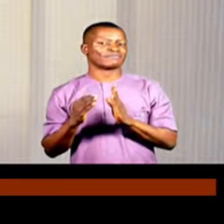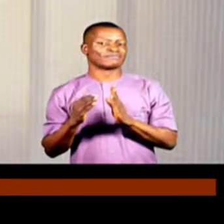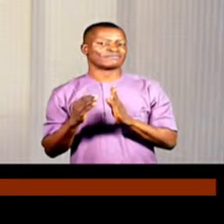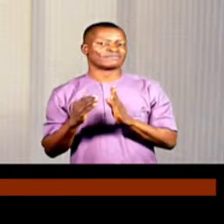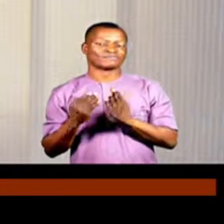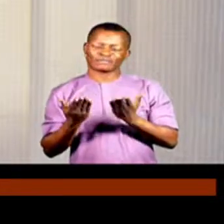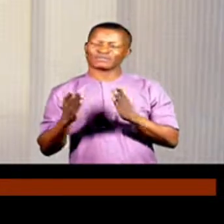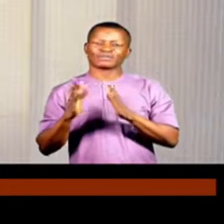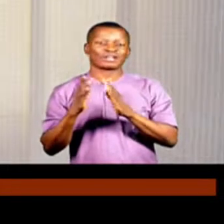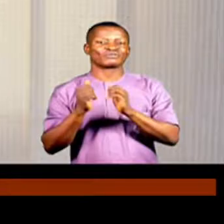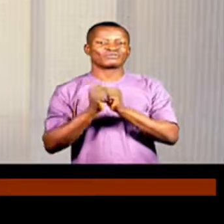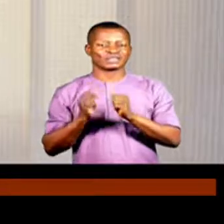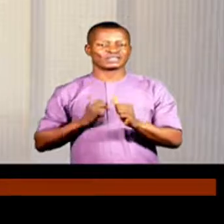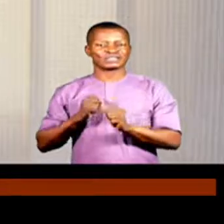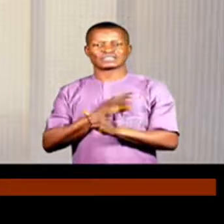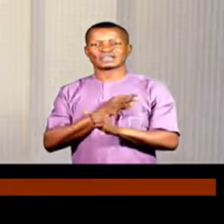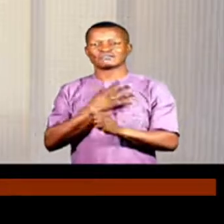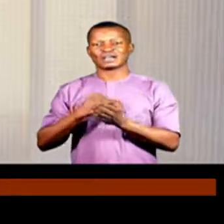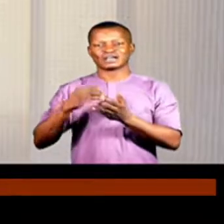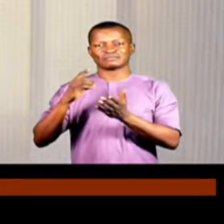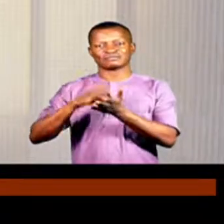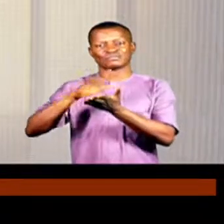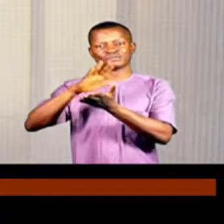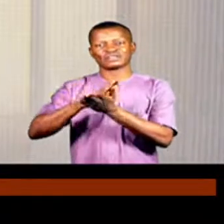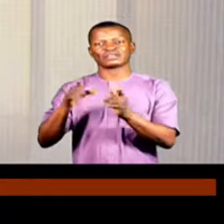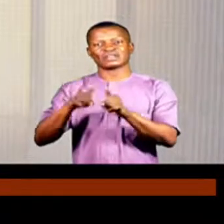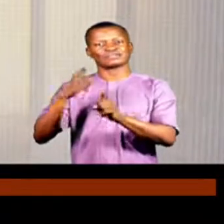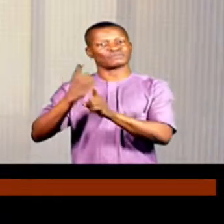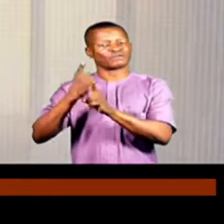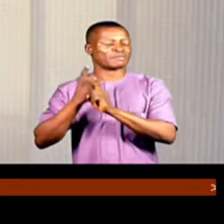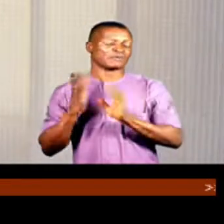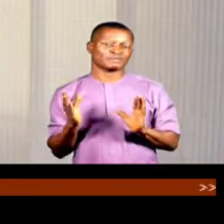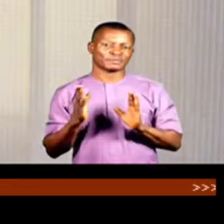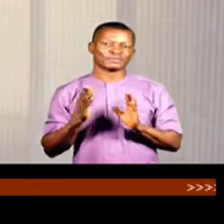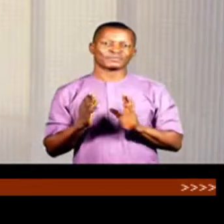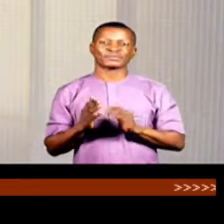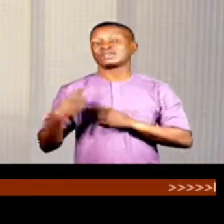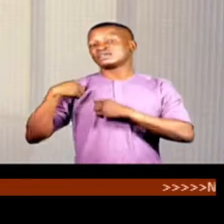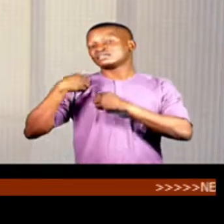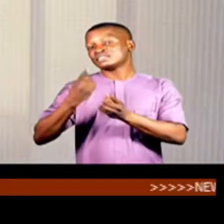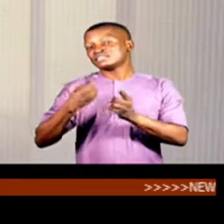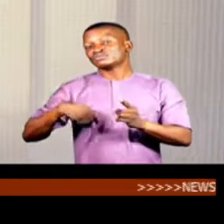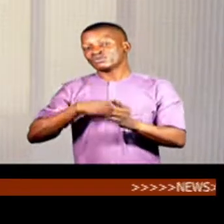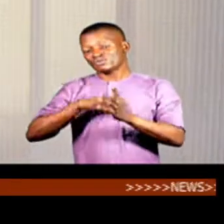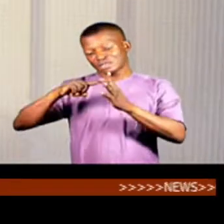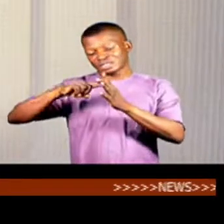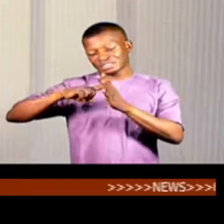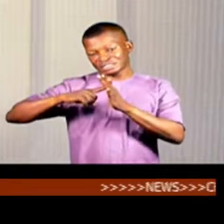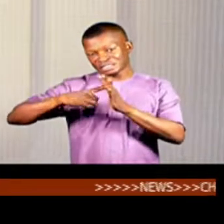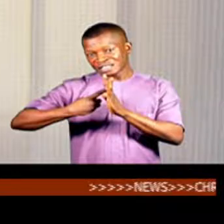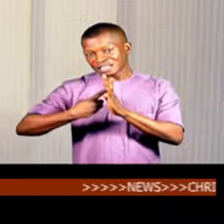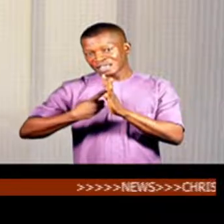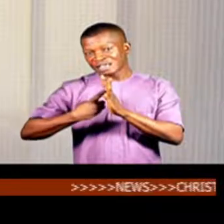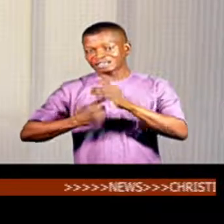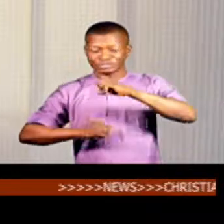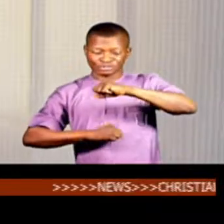or at least access its staff and access documentation as appropriate. Since we